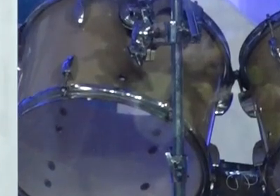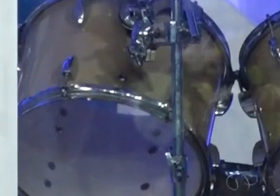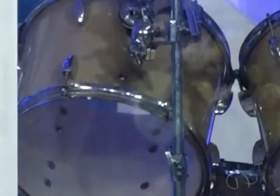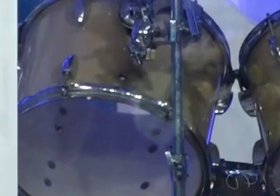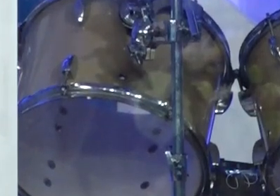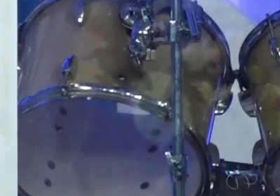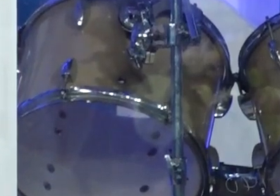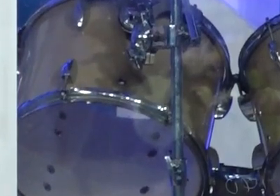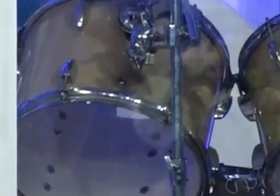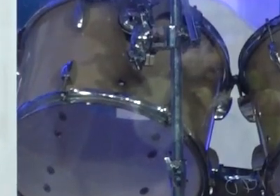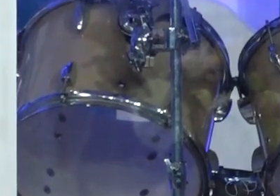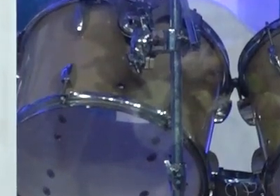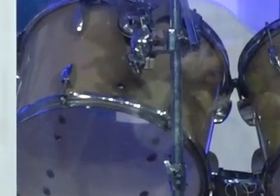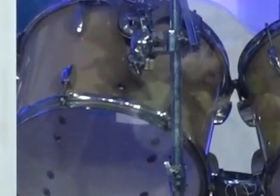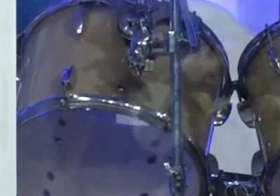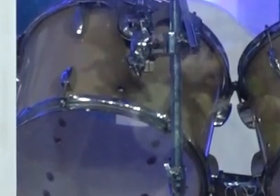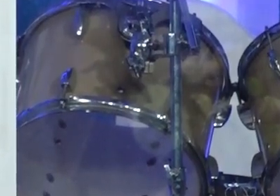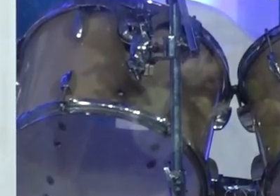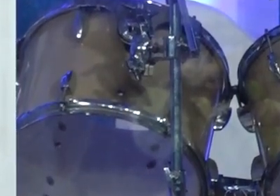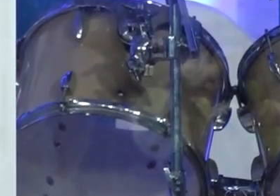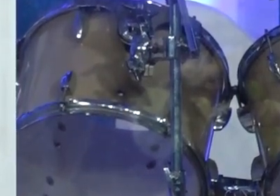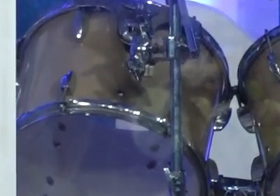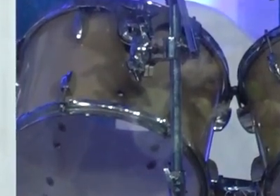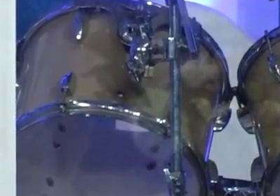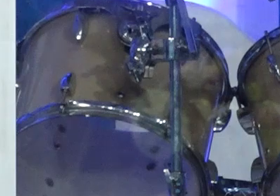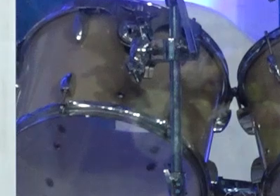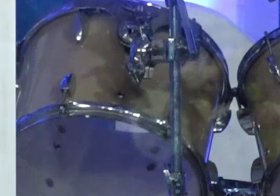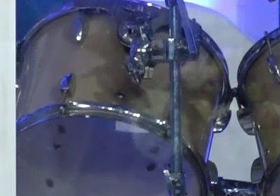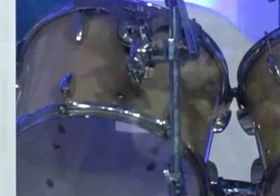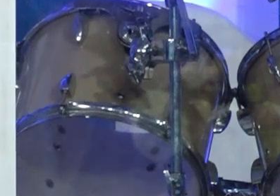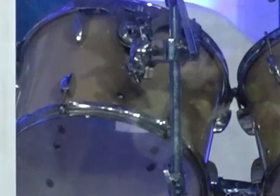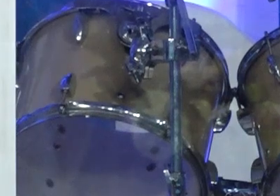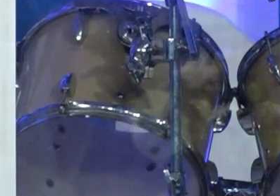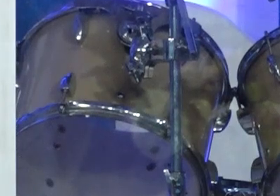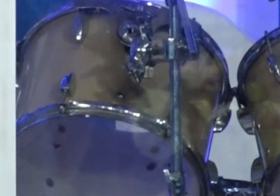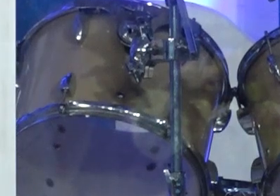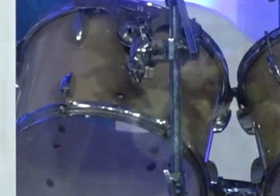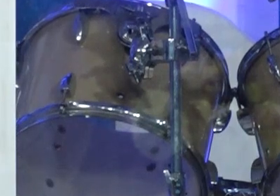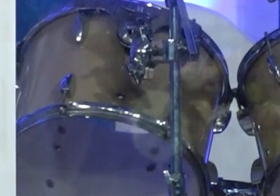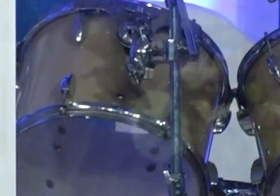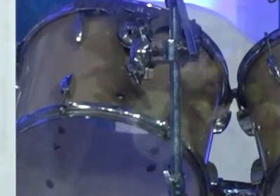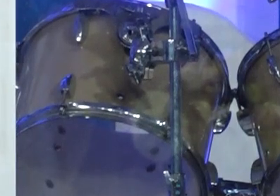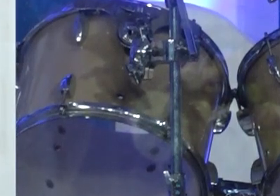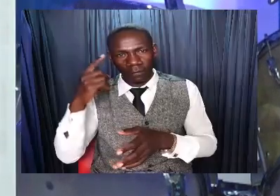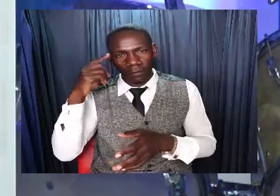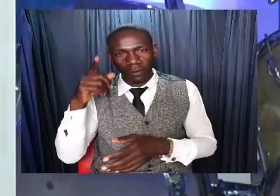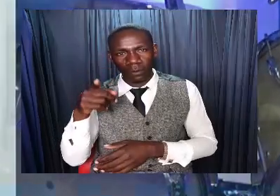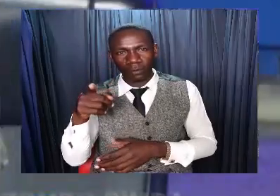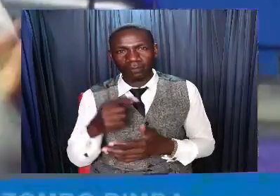hand of God that he may exalt you in due time, casting all your care upon him, for he careth for